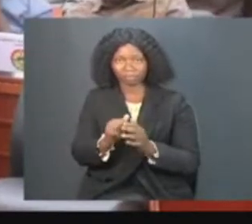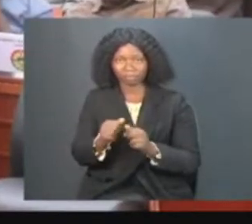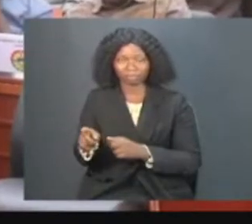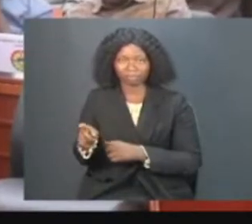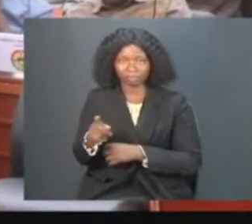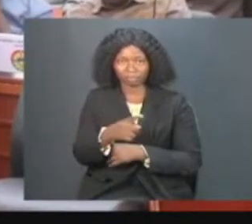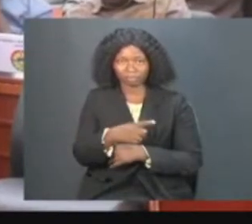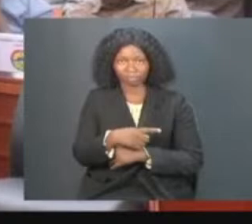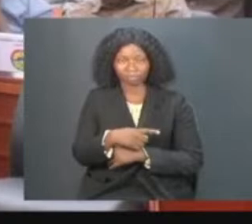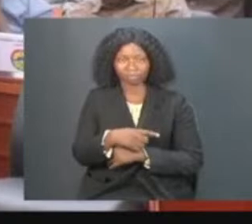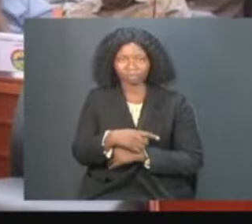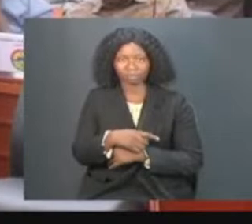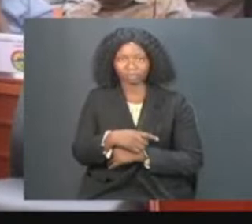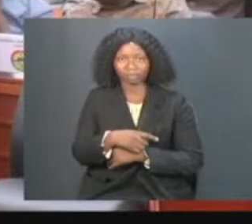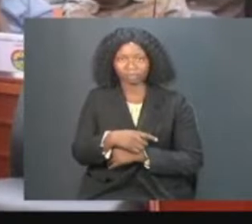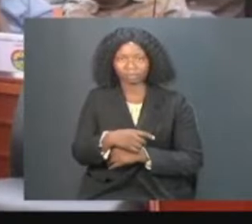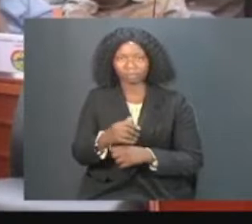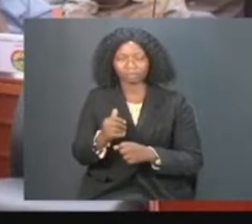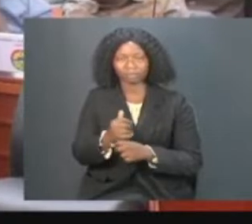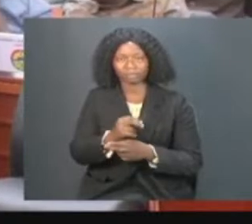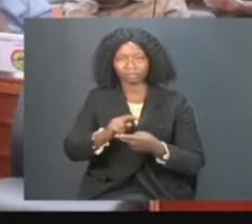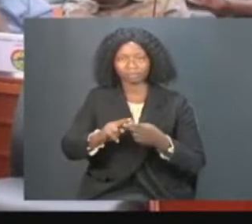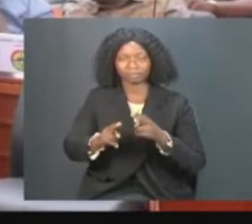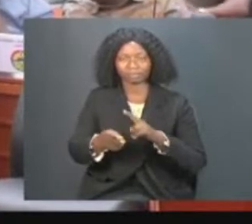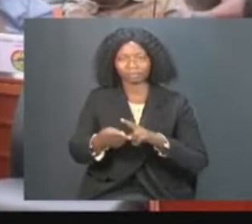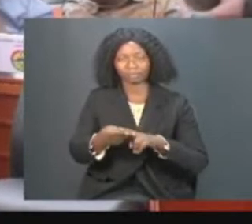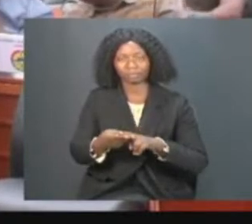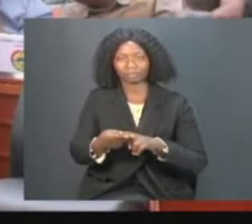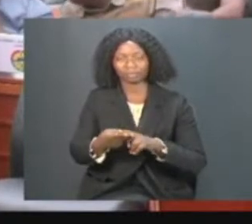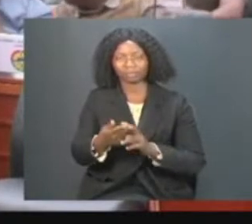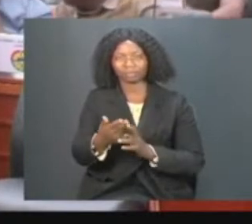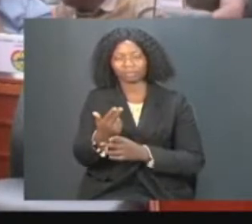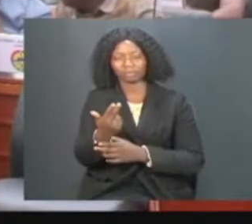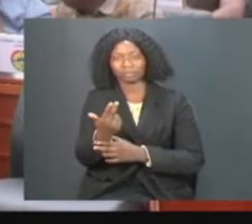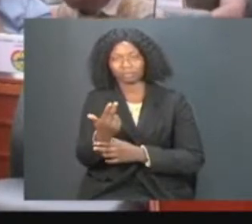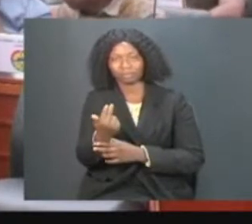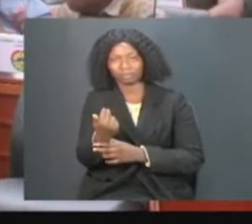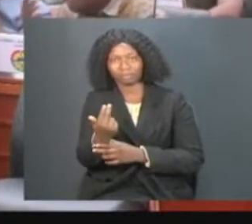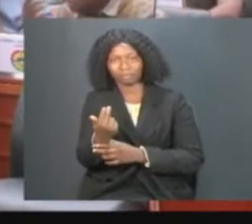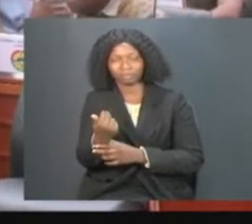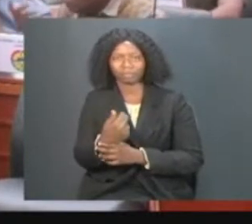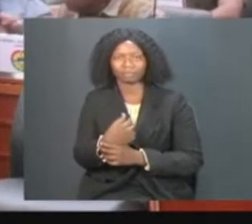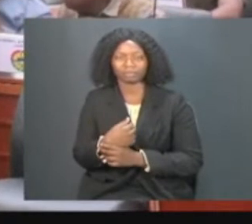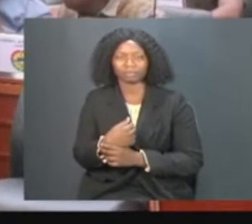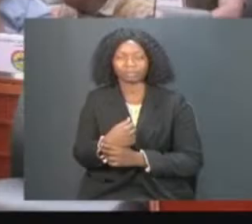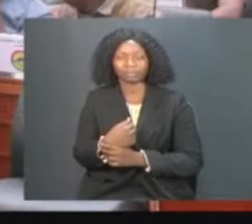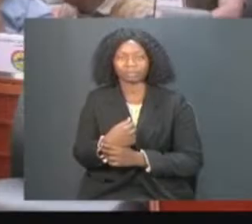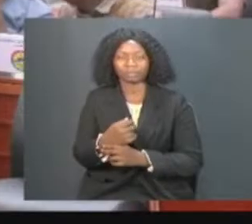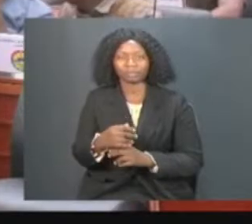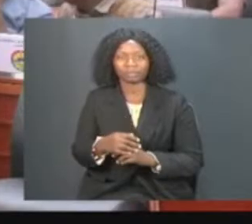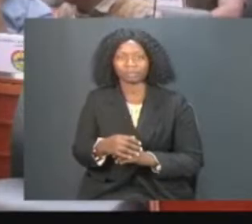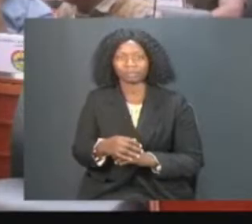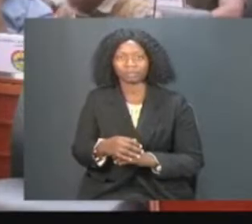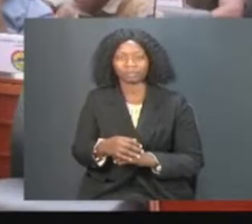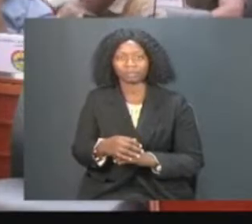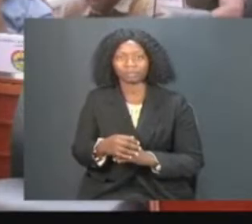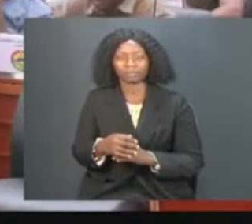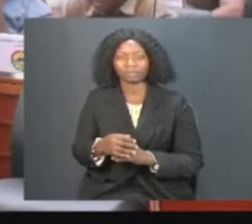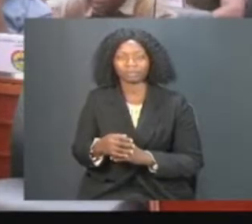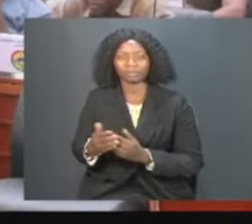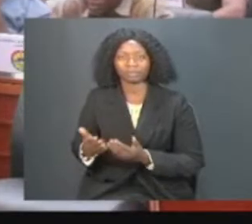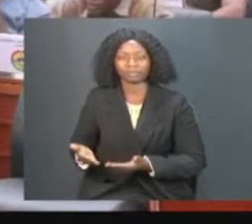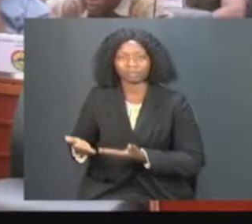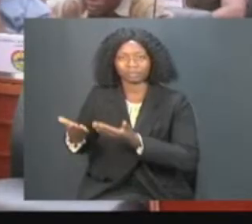will take item number 13, that is the consideration stage of the